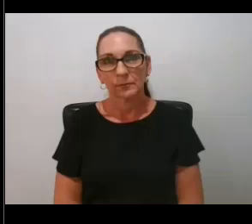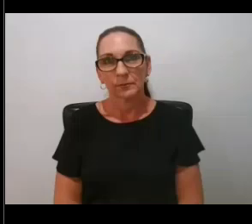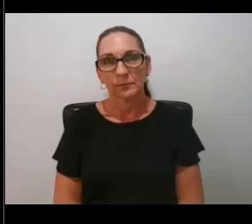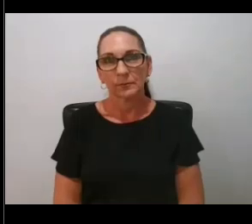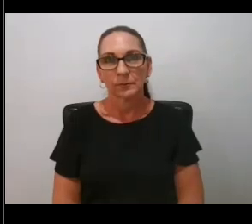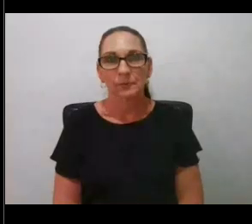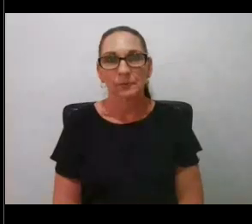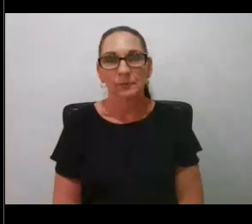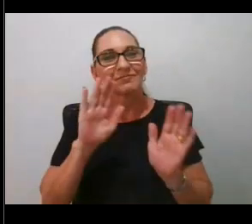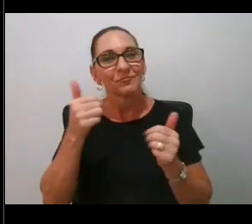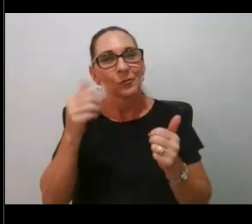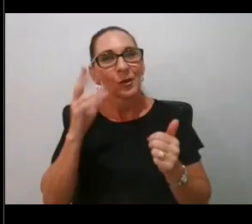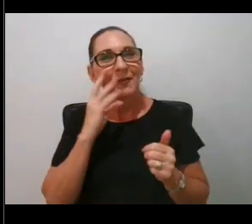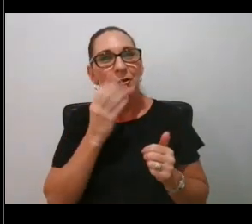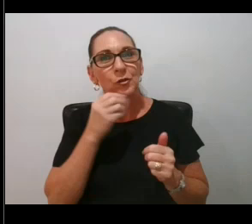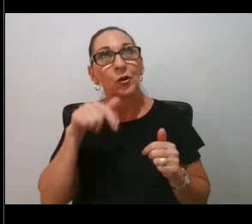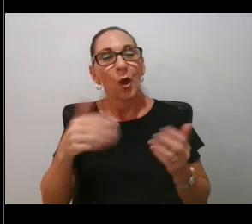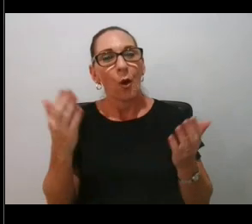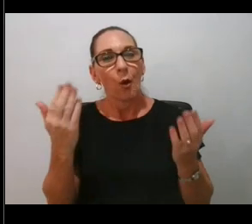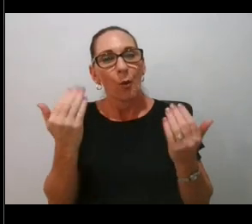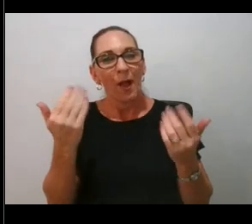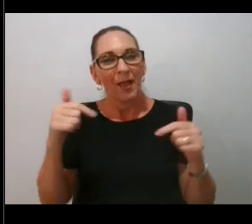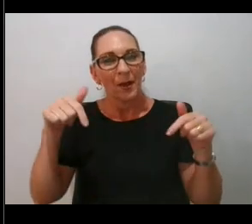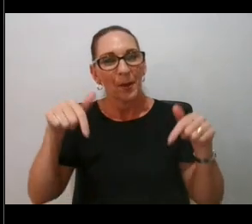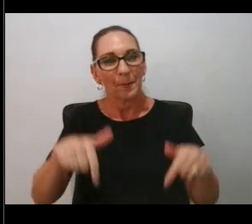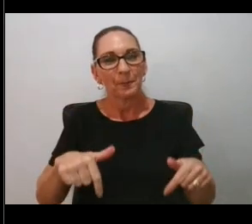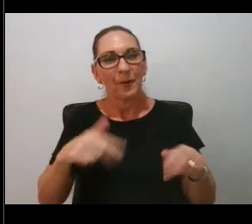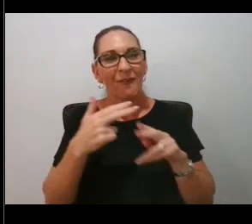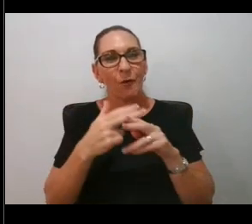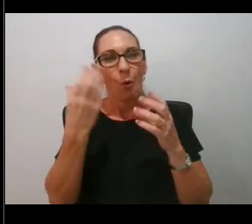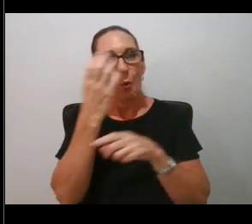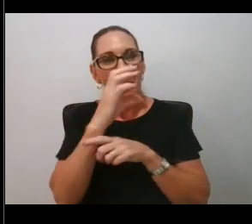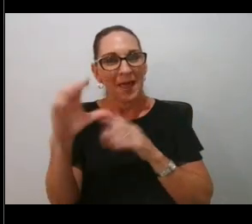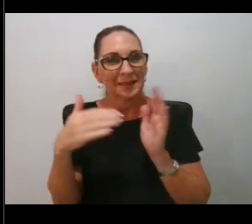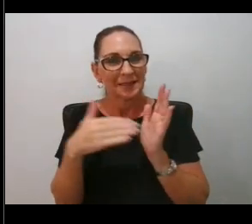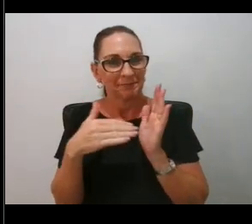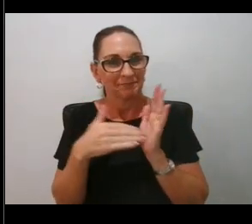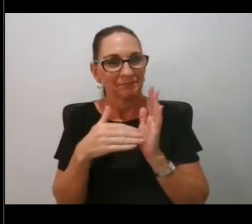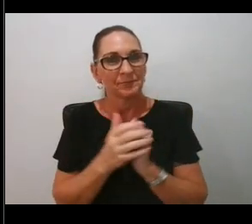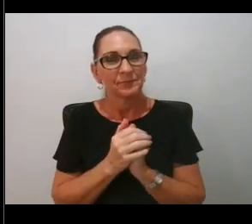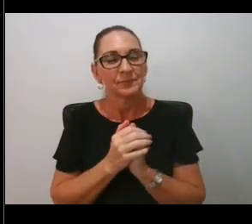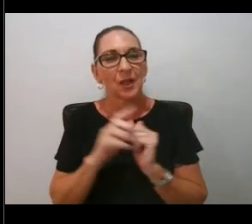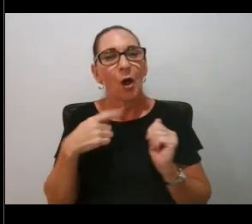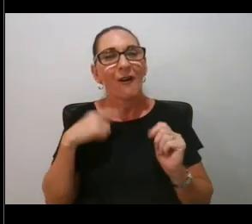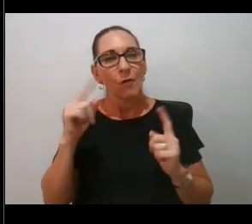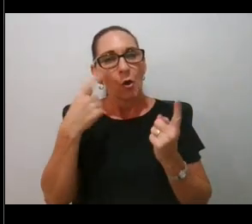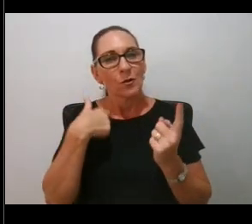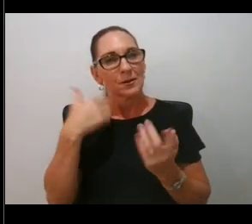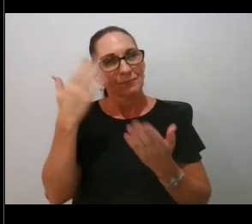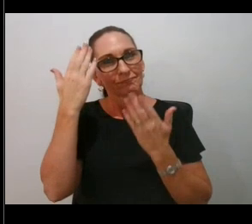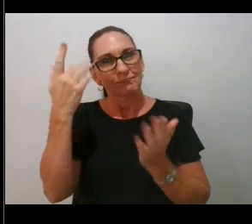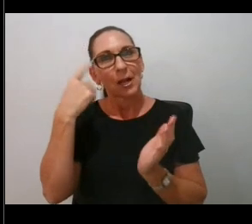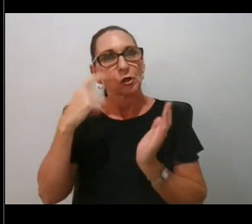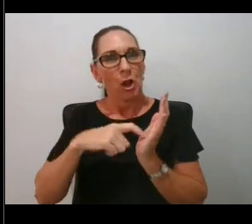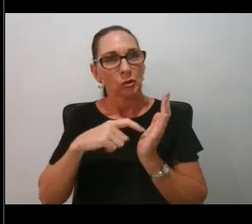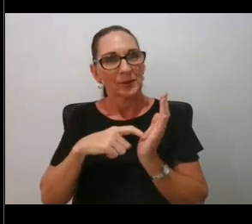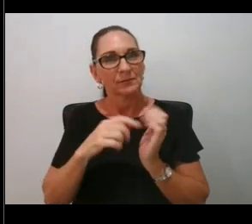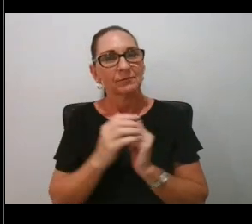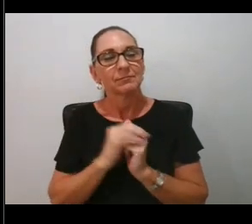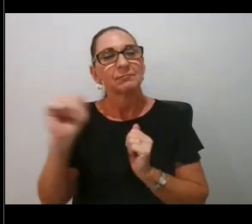Good afternoon and welcome to today's CLE webinar. I'd like to first start off by doing an acknowledgement. Legal Aid